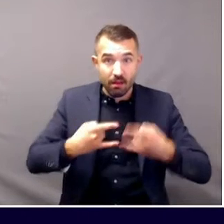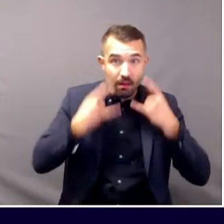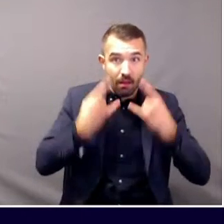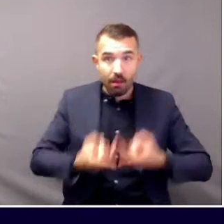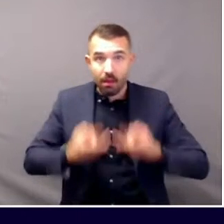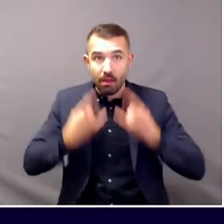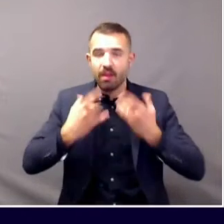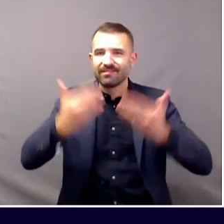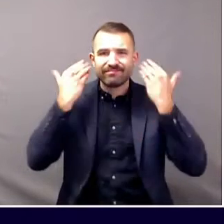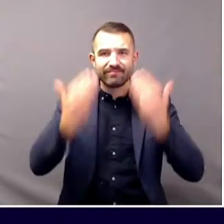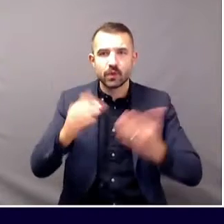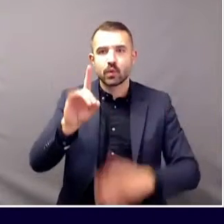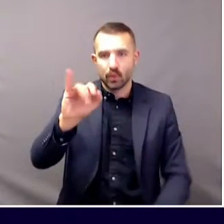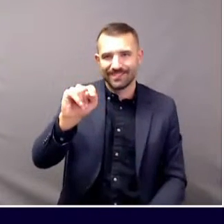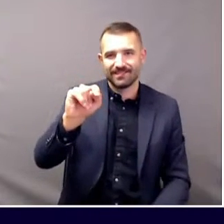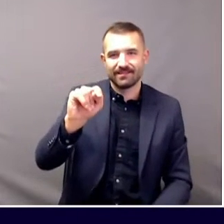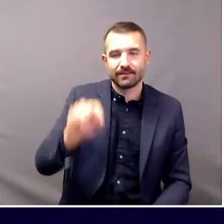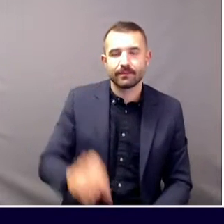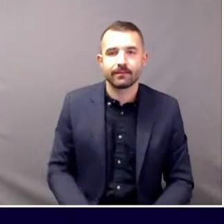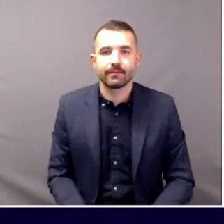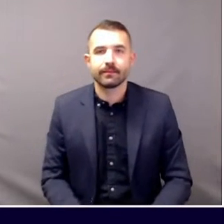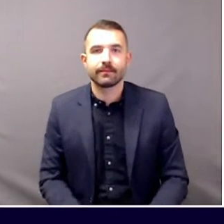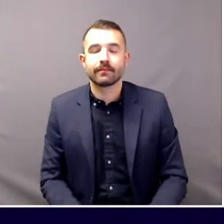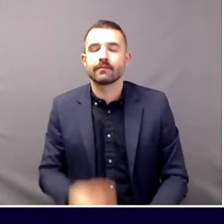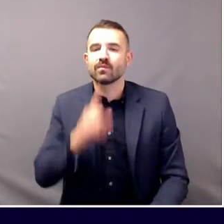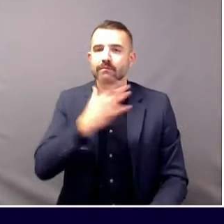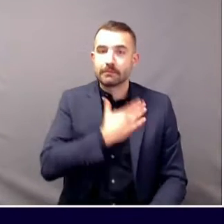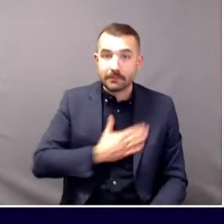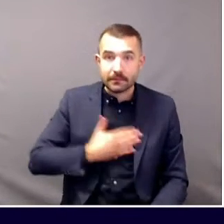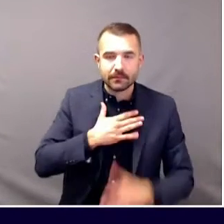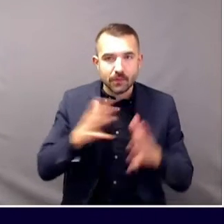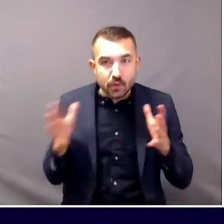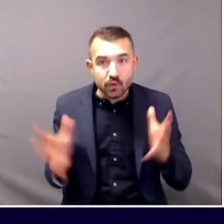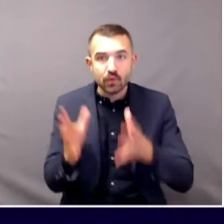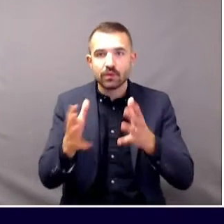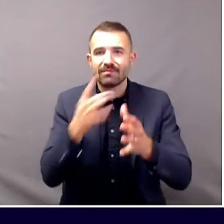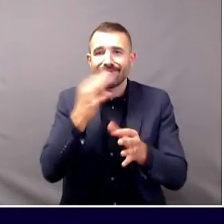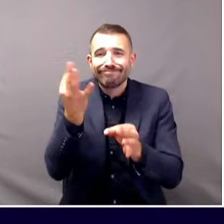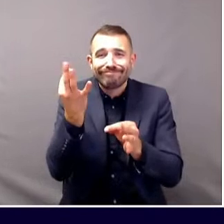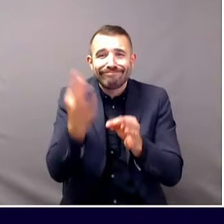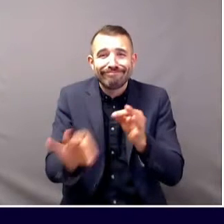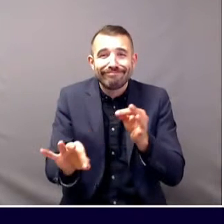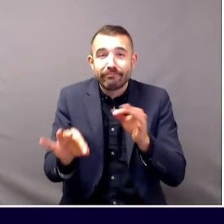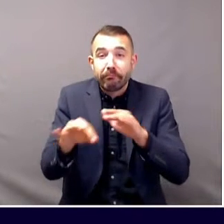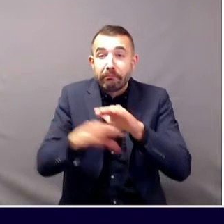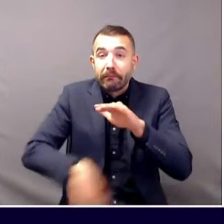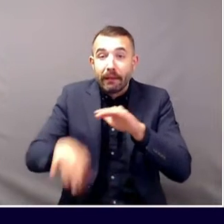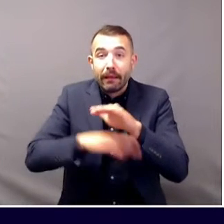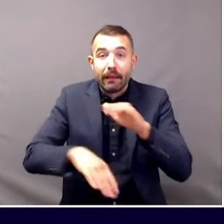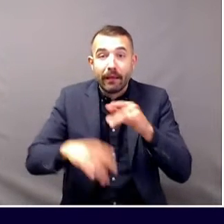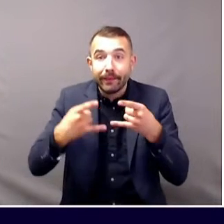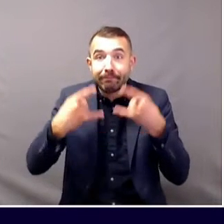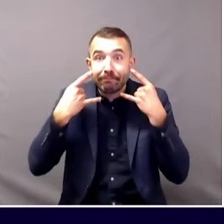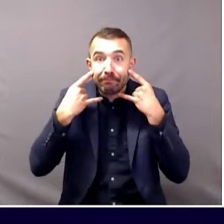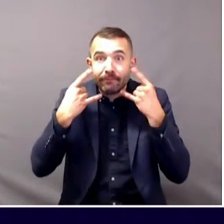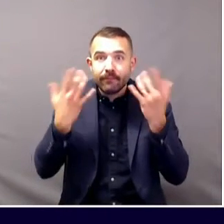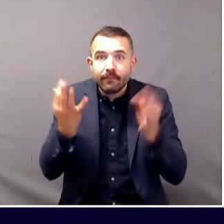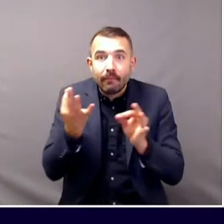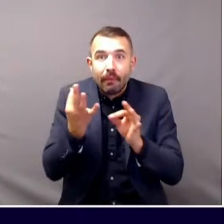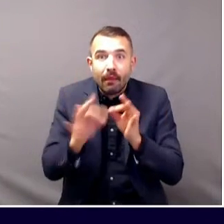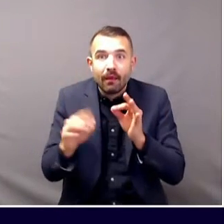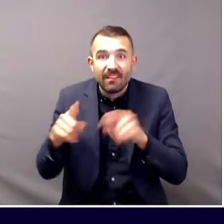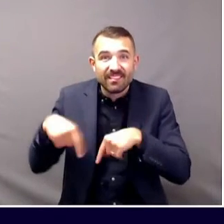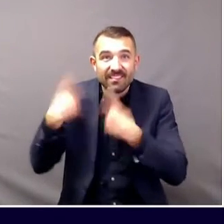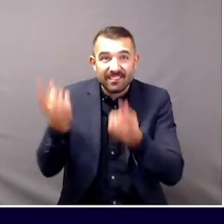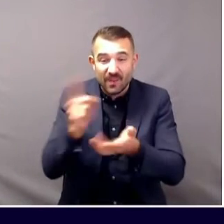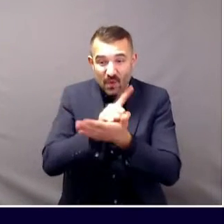are encouraging people to take that very basic step that even in the last week, we have new evidence that shows it doesn't